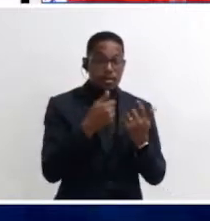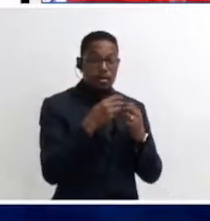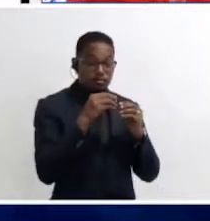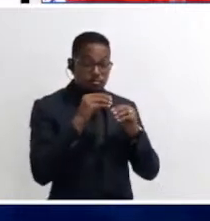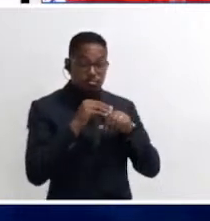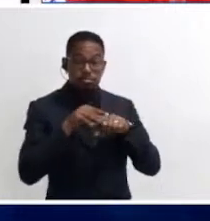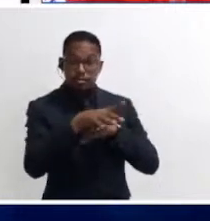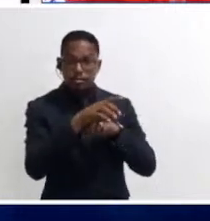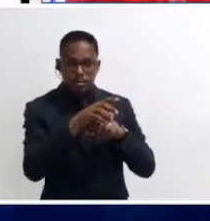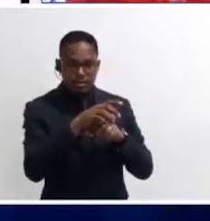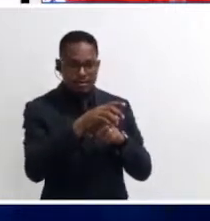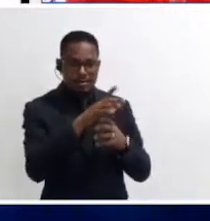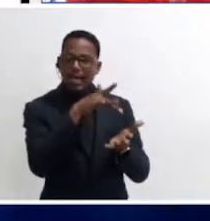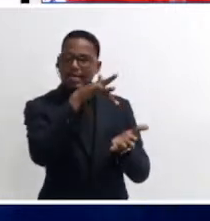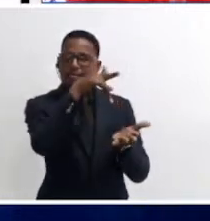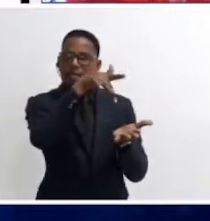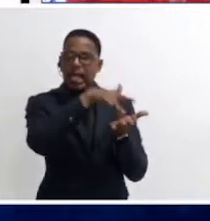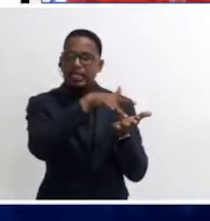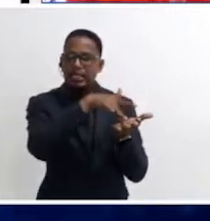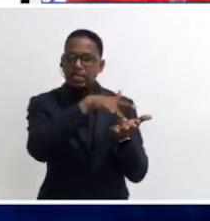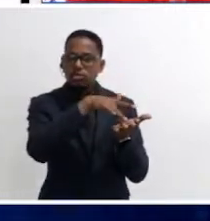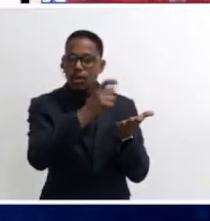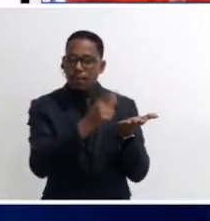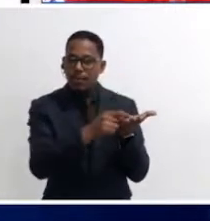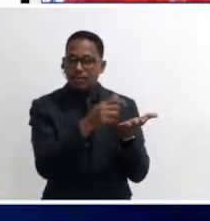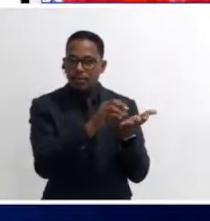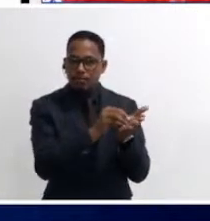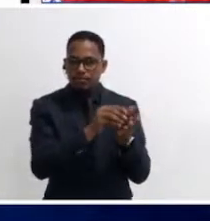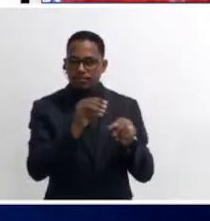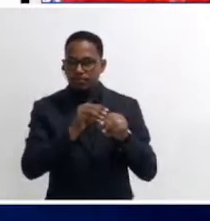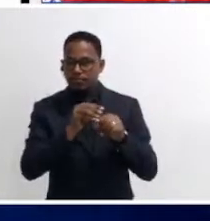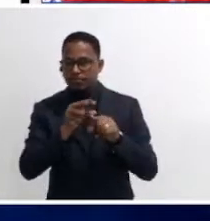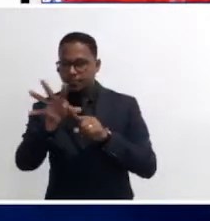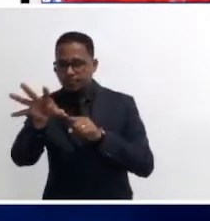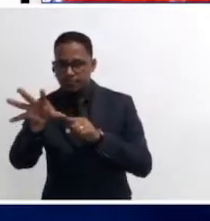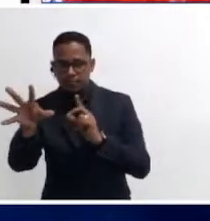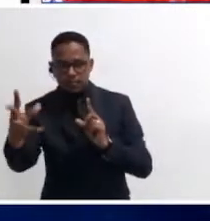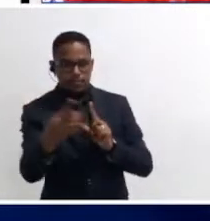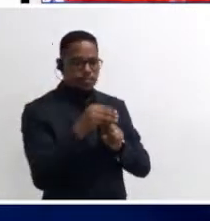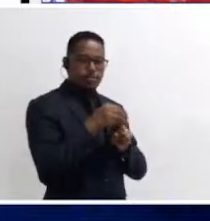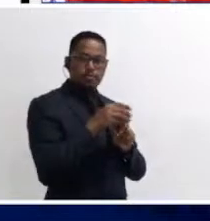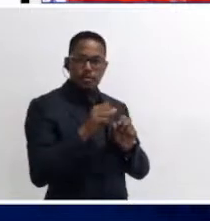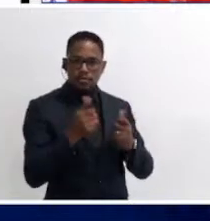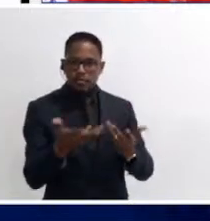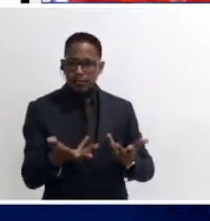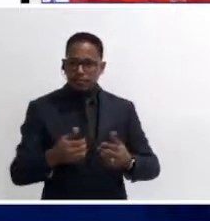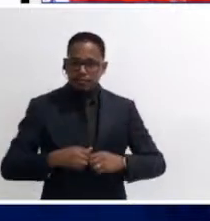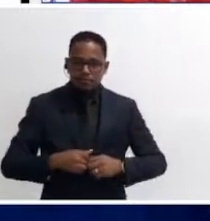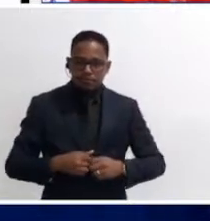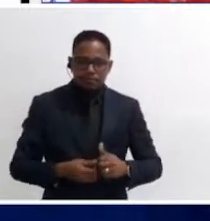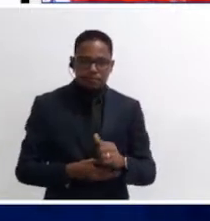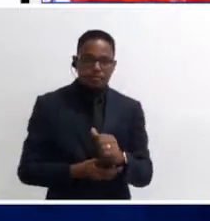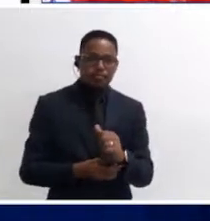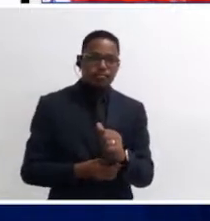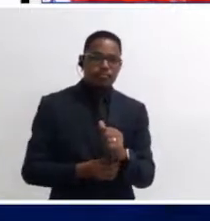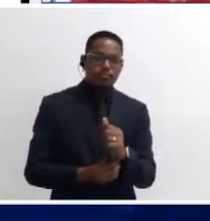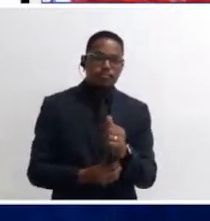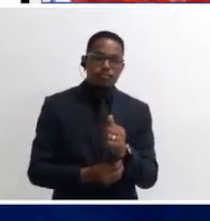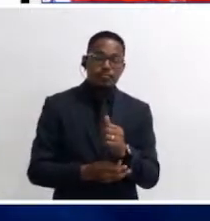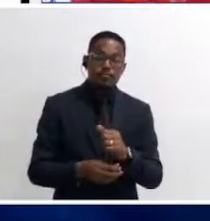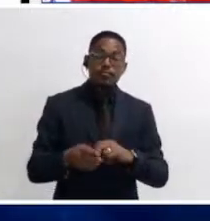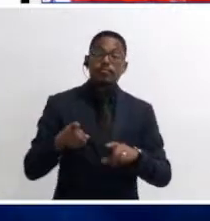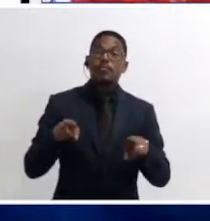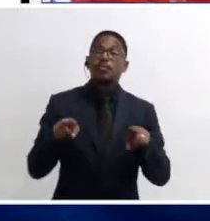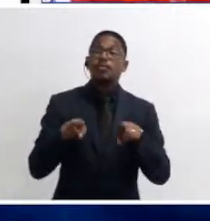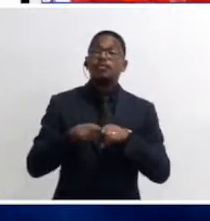has implications for packaging because we have limitations about how far we can reach a wire bond, for example.